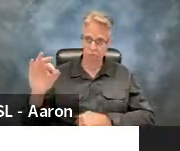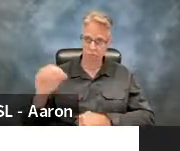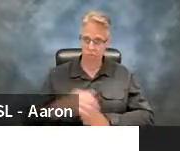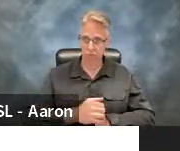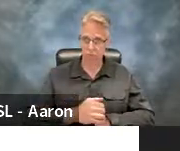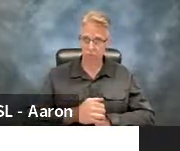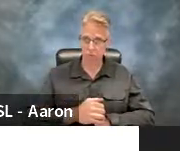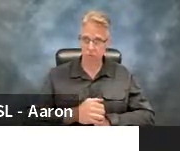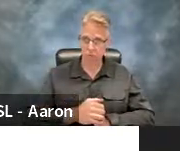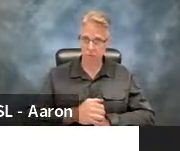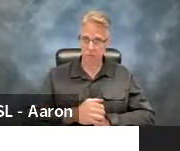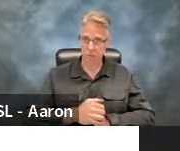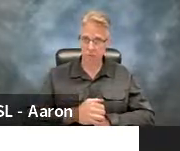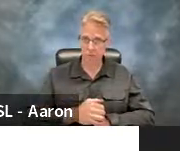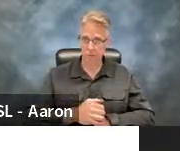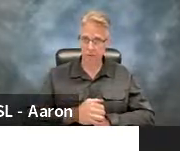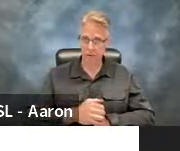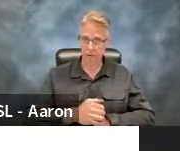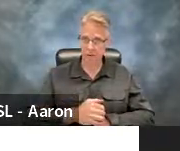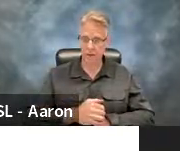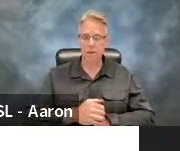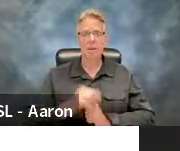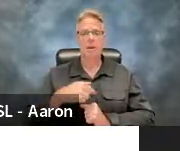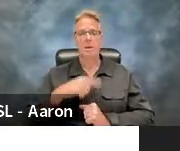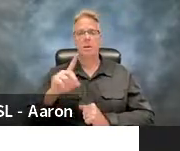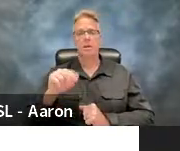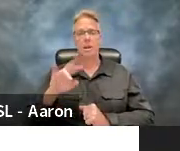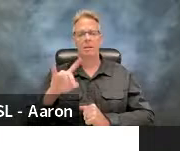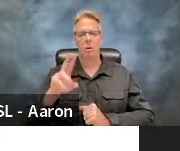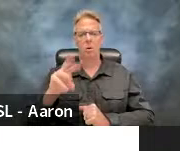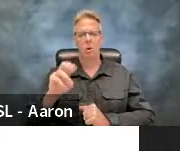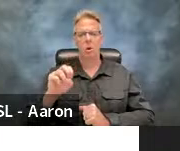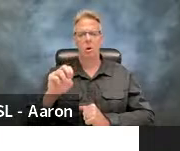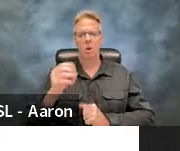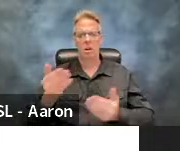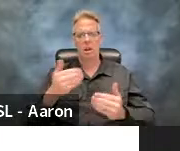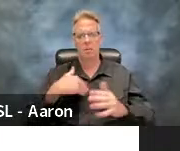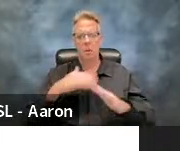Yes, we can hear you. Yeah, this is David Rowe. I'm a commuter